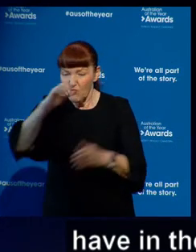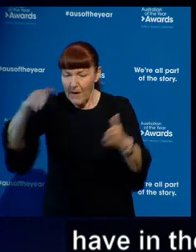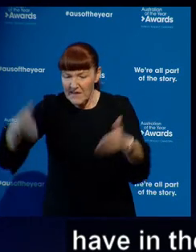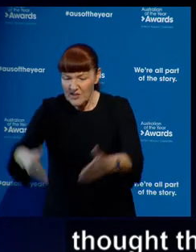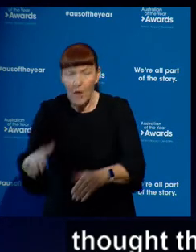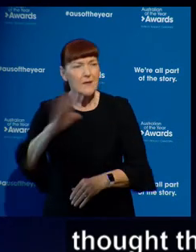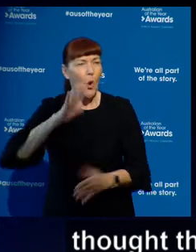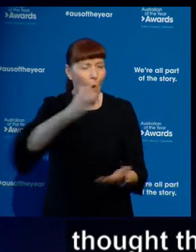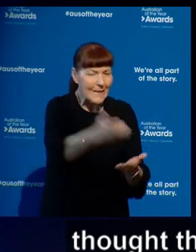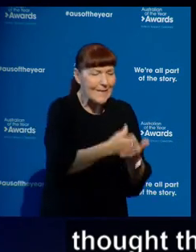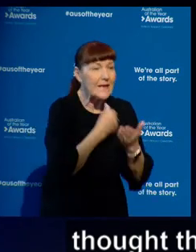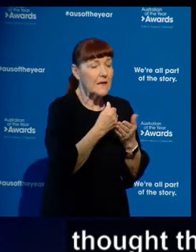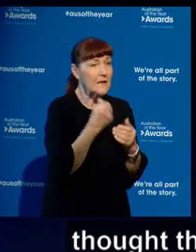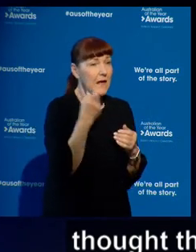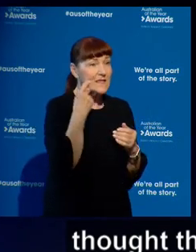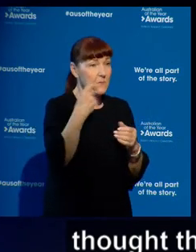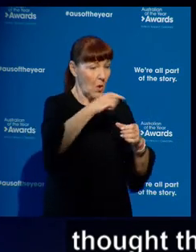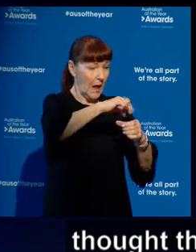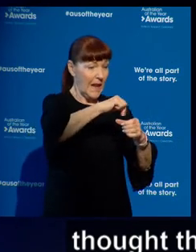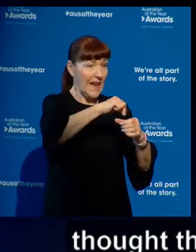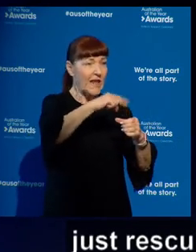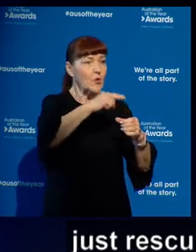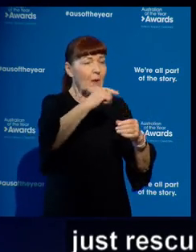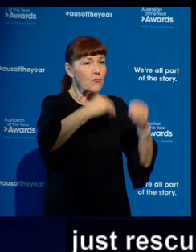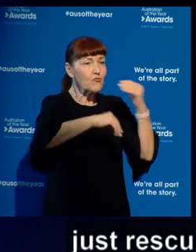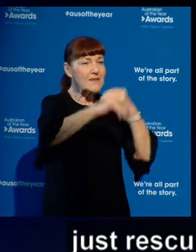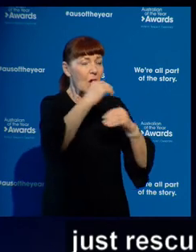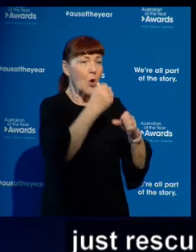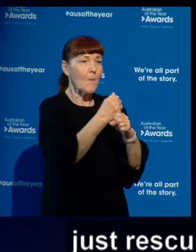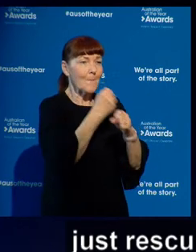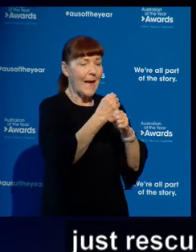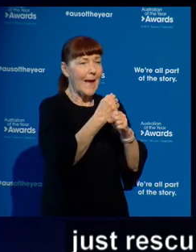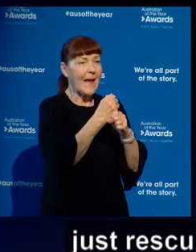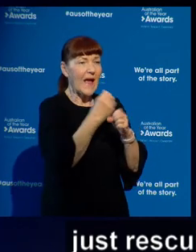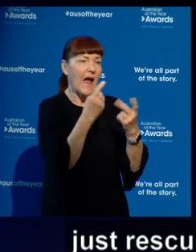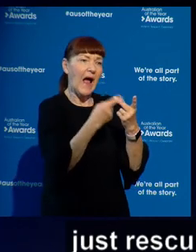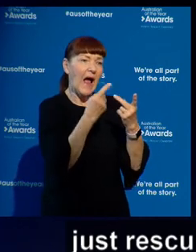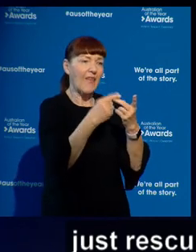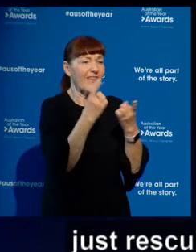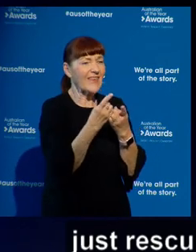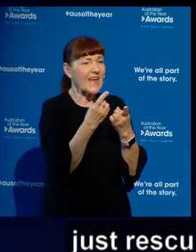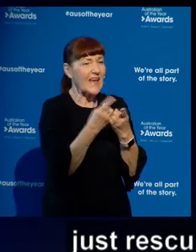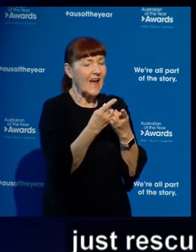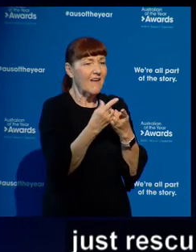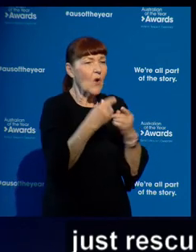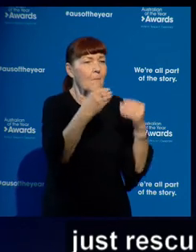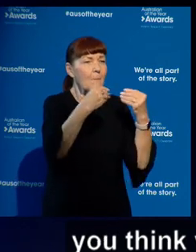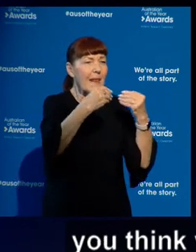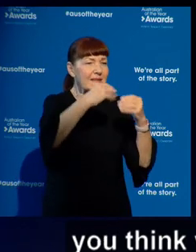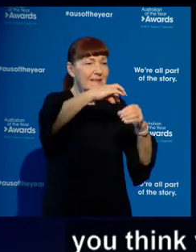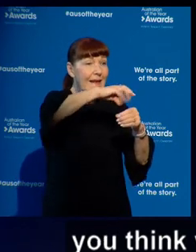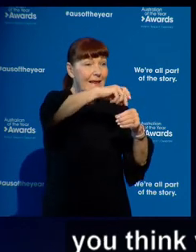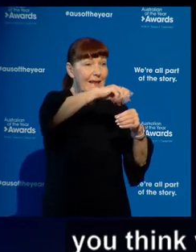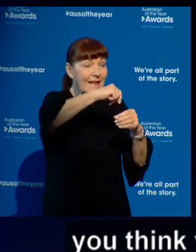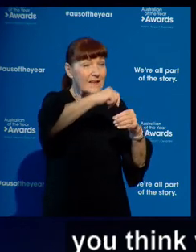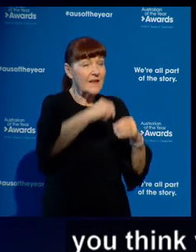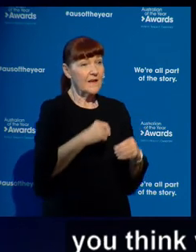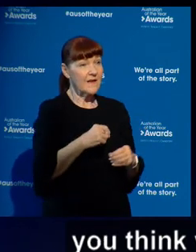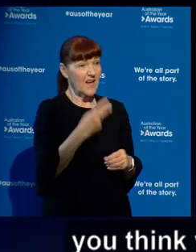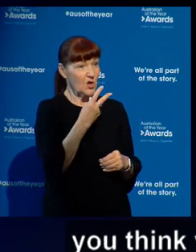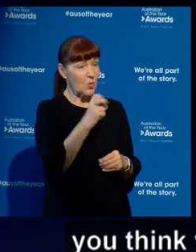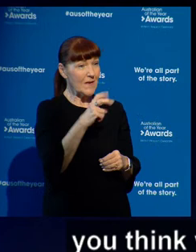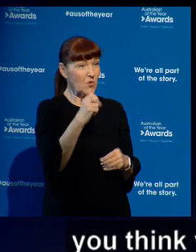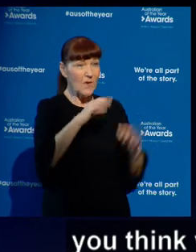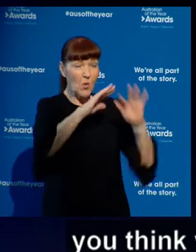lid, you think, well, it's completely recyclable. It is something that can be turned into another product, but just in 2020, it's still something